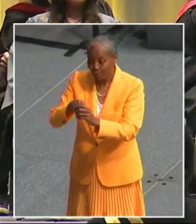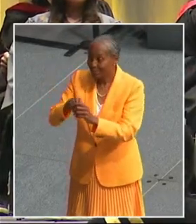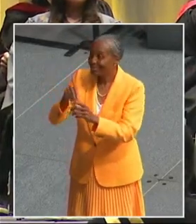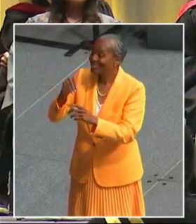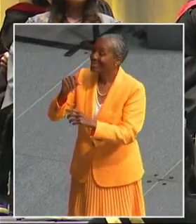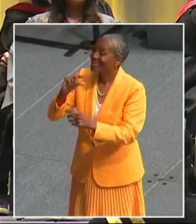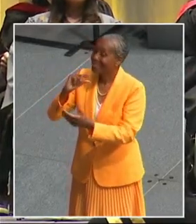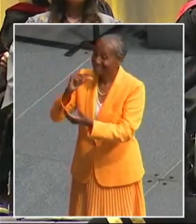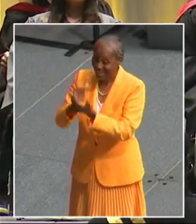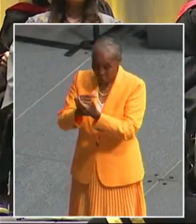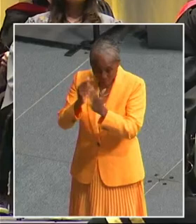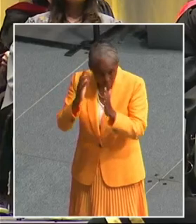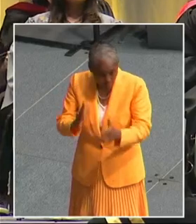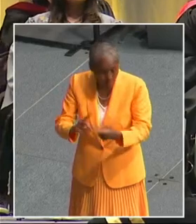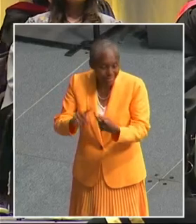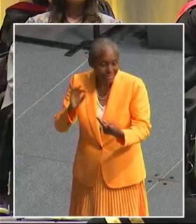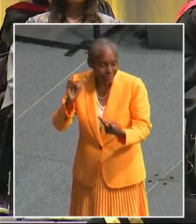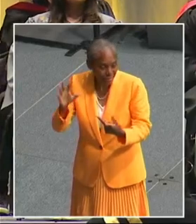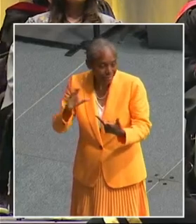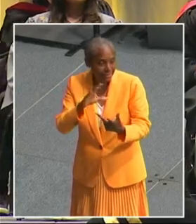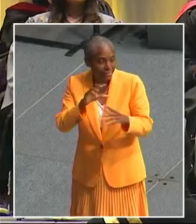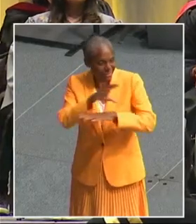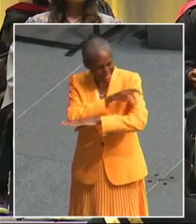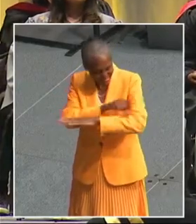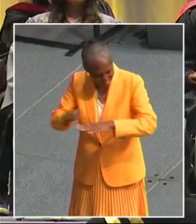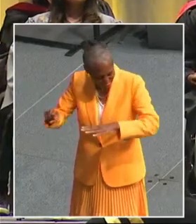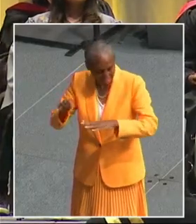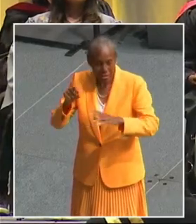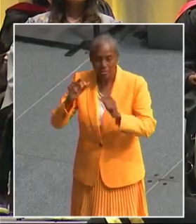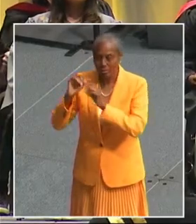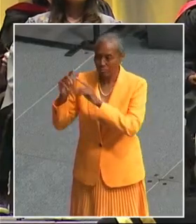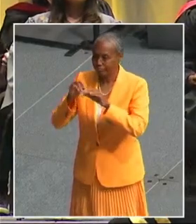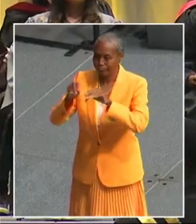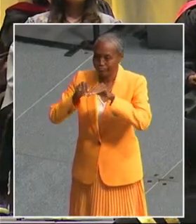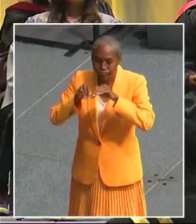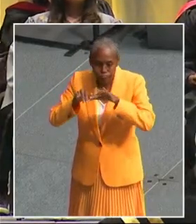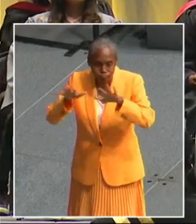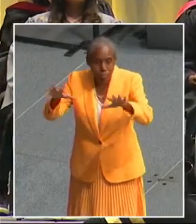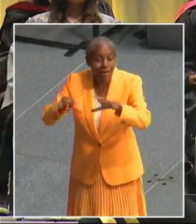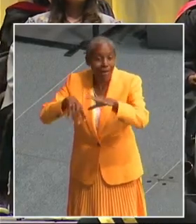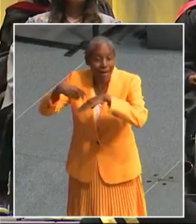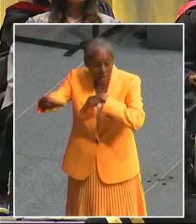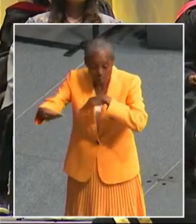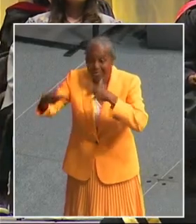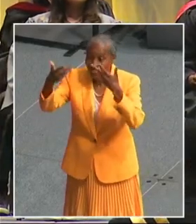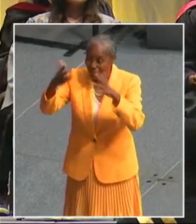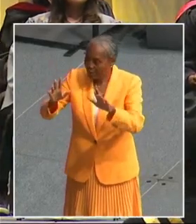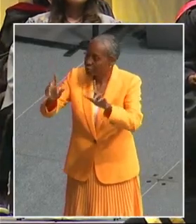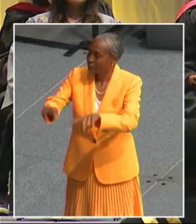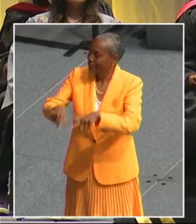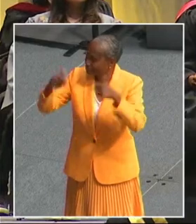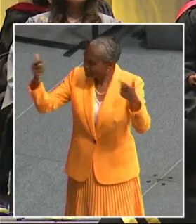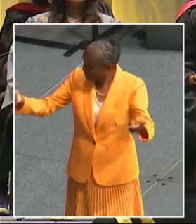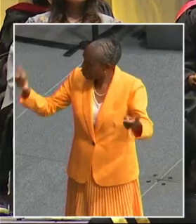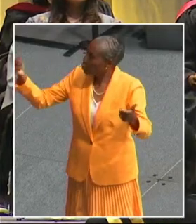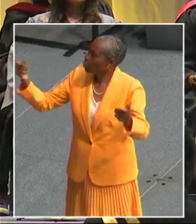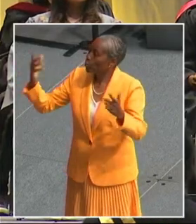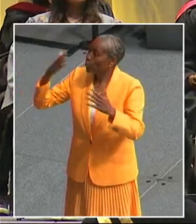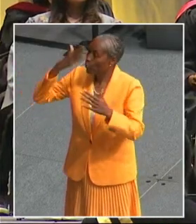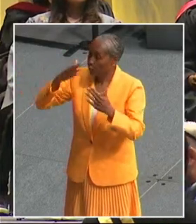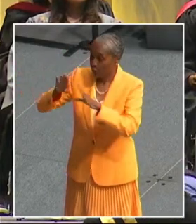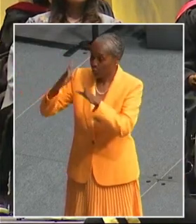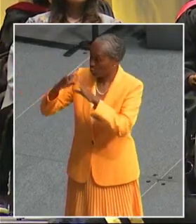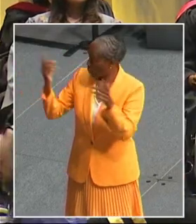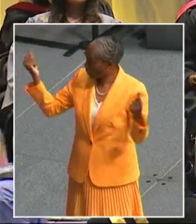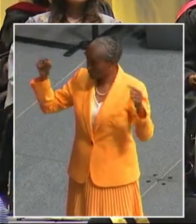our graduates, and our faculty. Let everyone exit the arena. And at that time, we would ask that you would exit the front doors